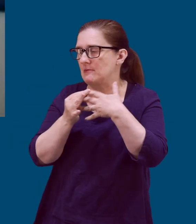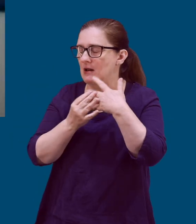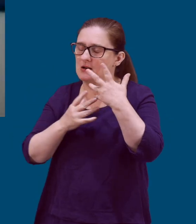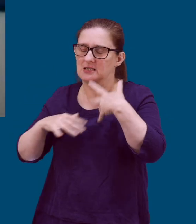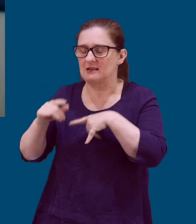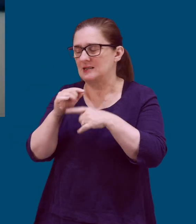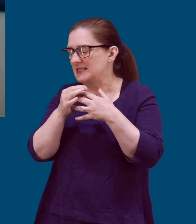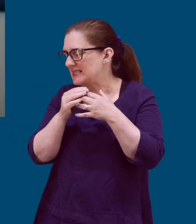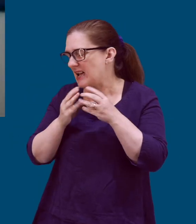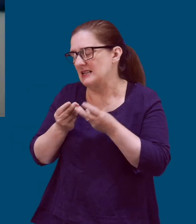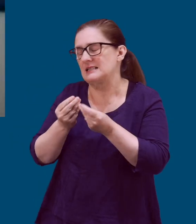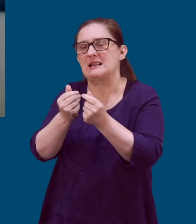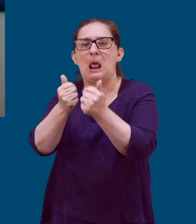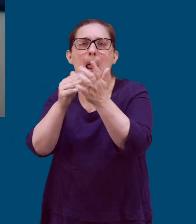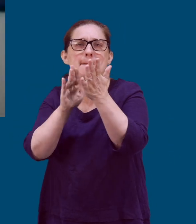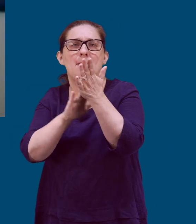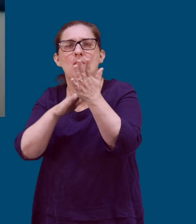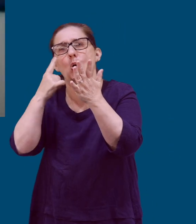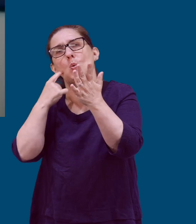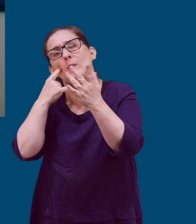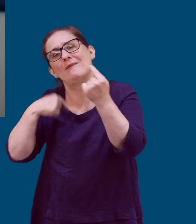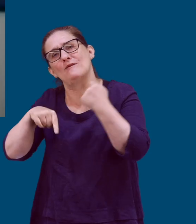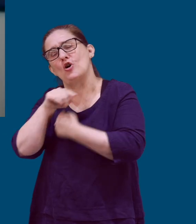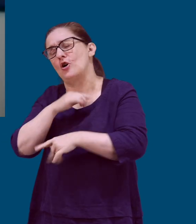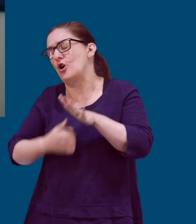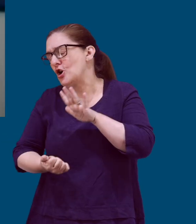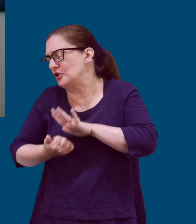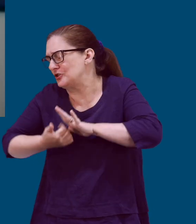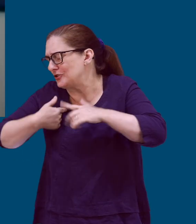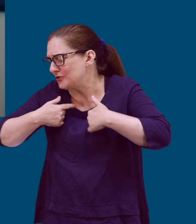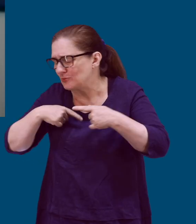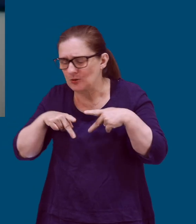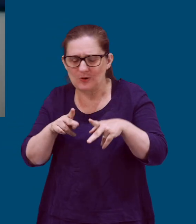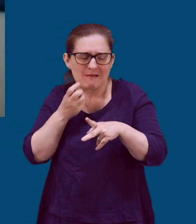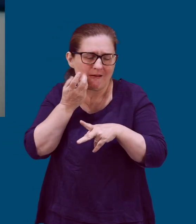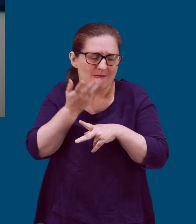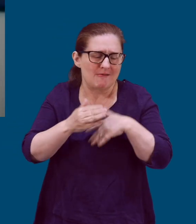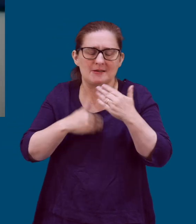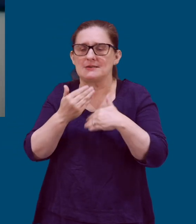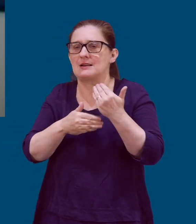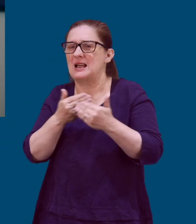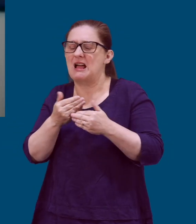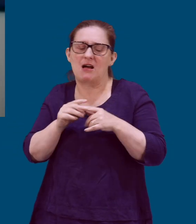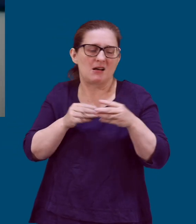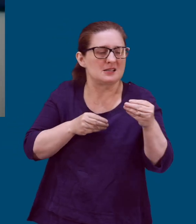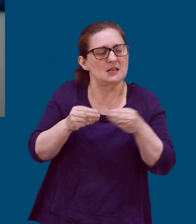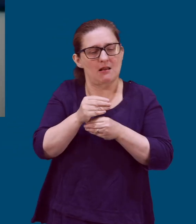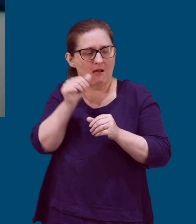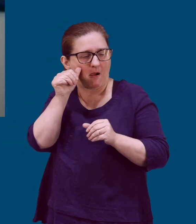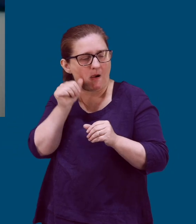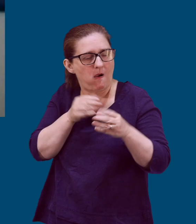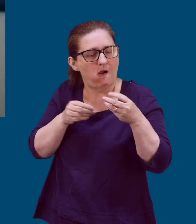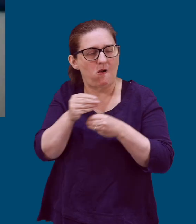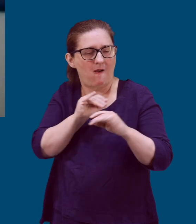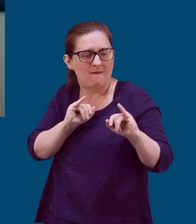straightness. Slime Mother, weep for our squaring off, our squandered days, our sordid deals, our sour